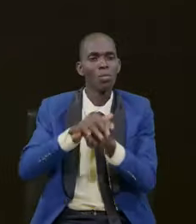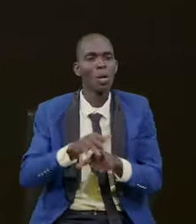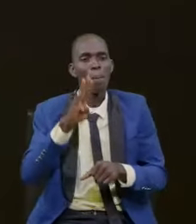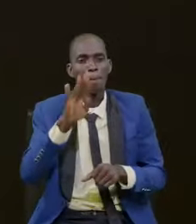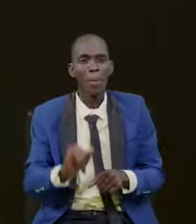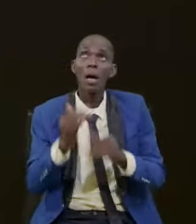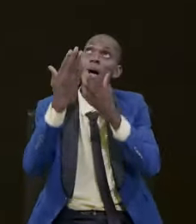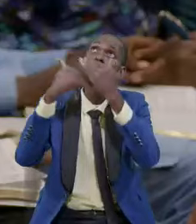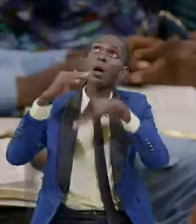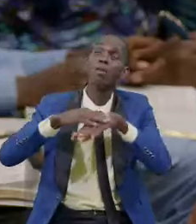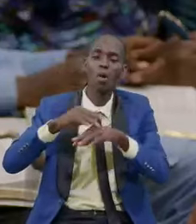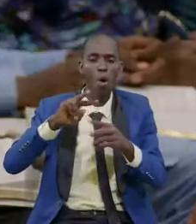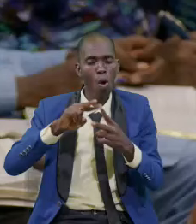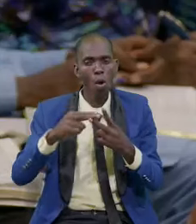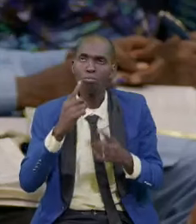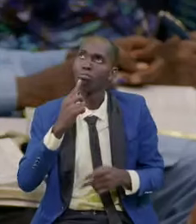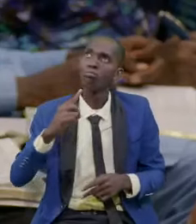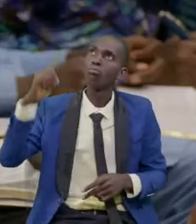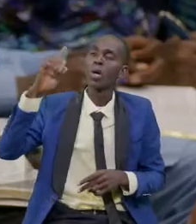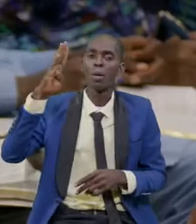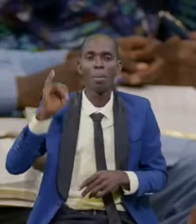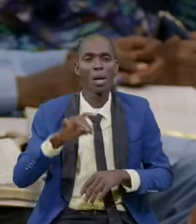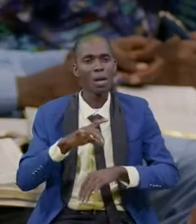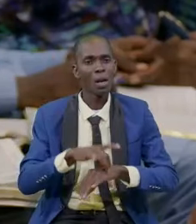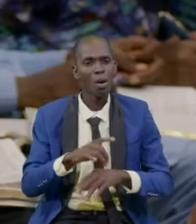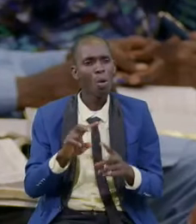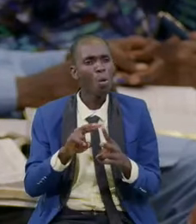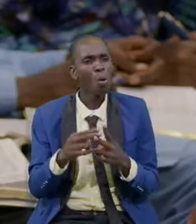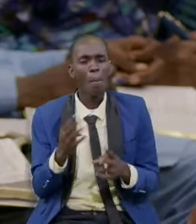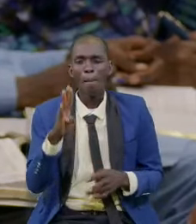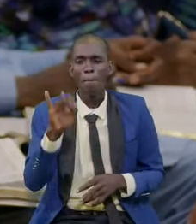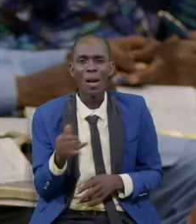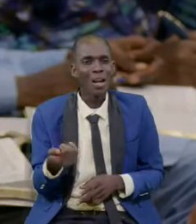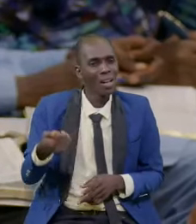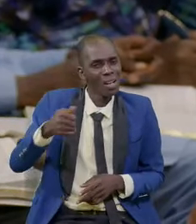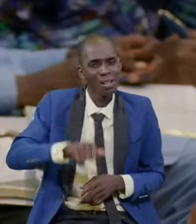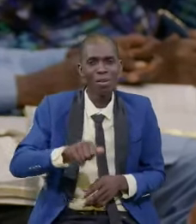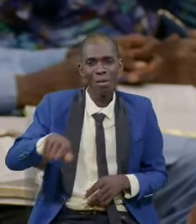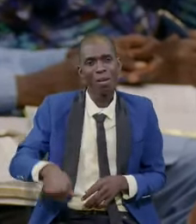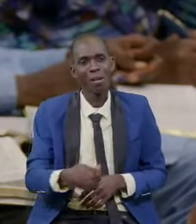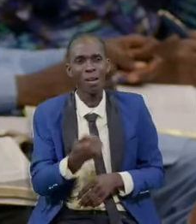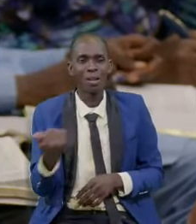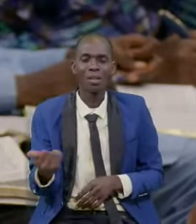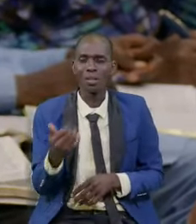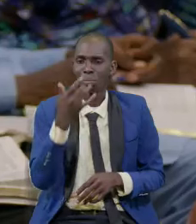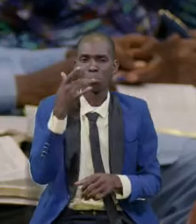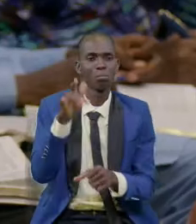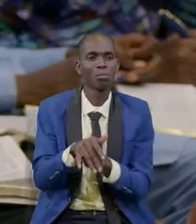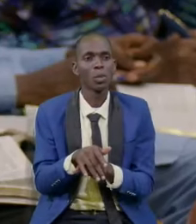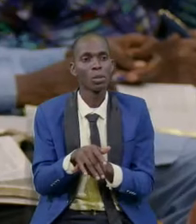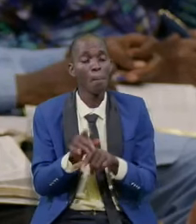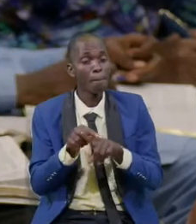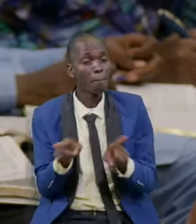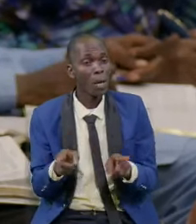neither by the earth, neither by any other oath, but